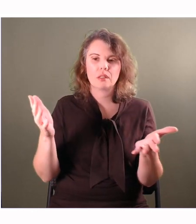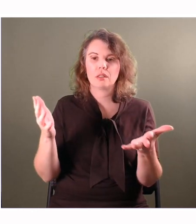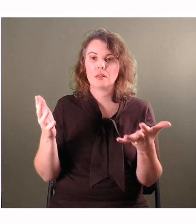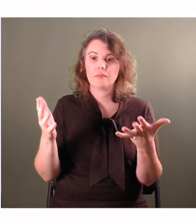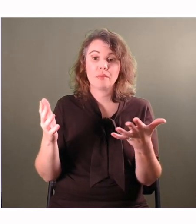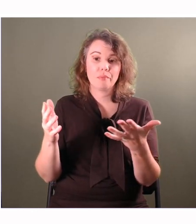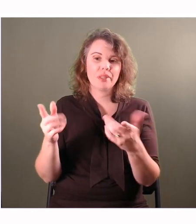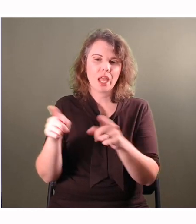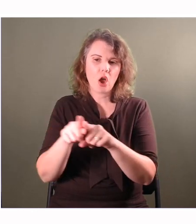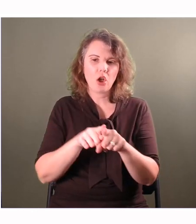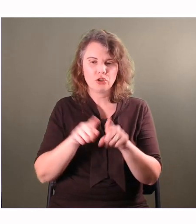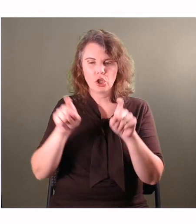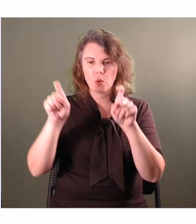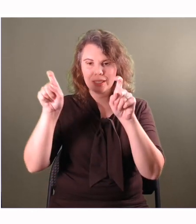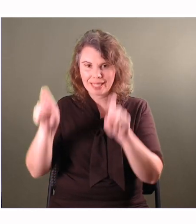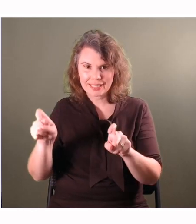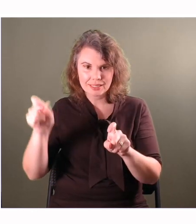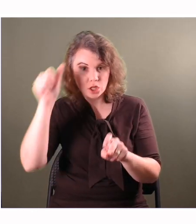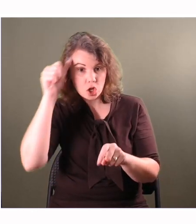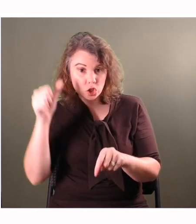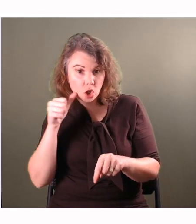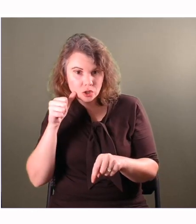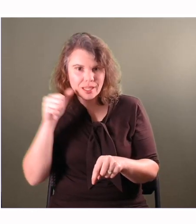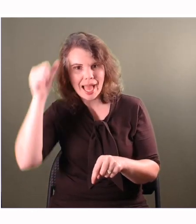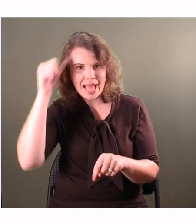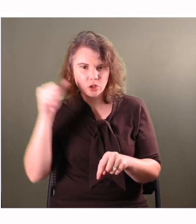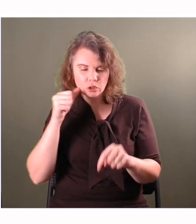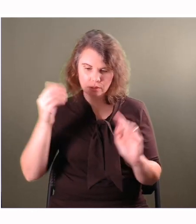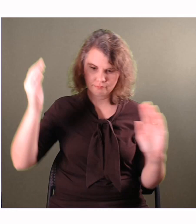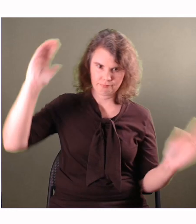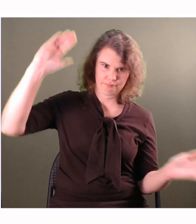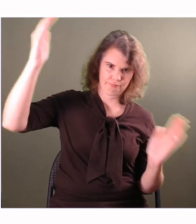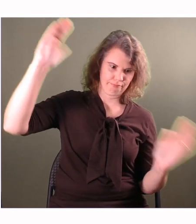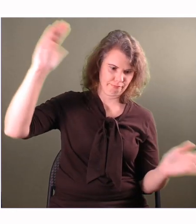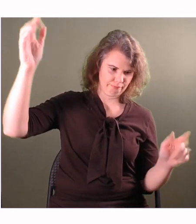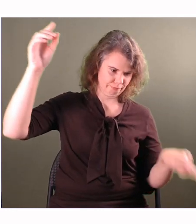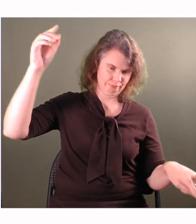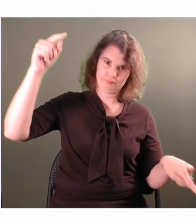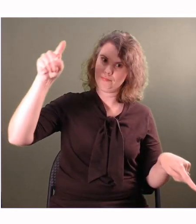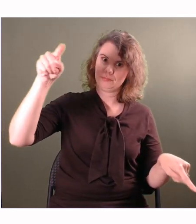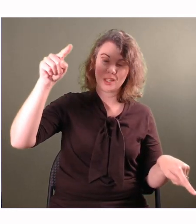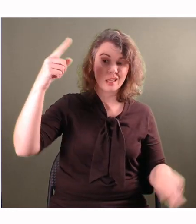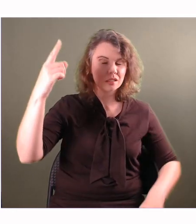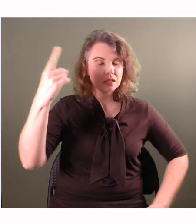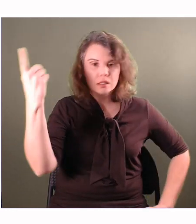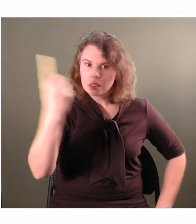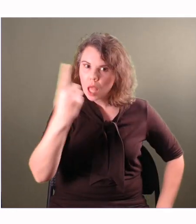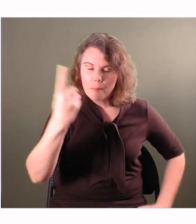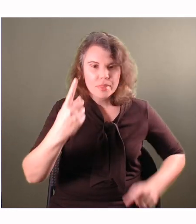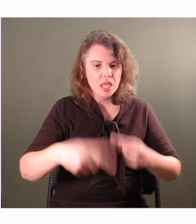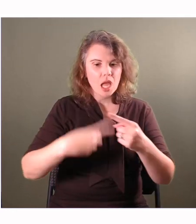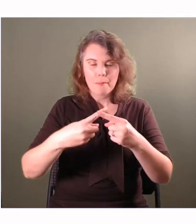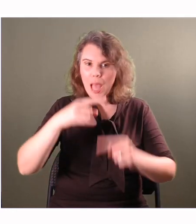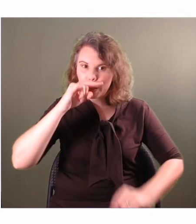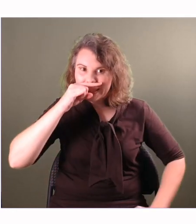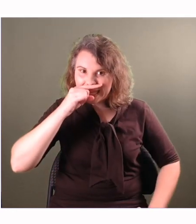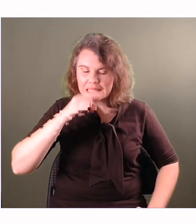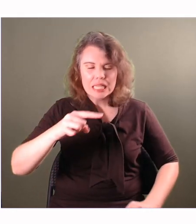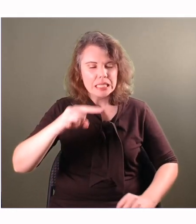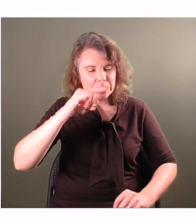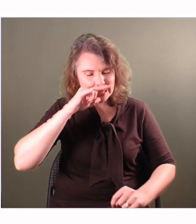if they also tested adults, and the adults are down here? So there's something about kids. These kids